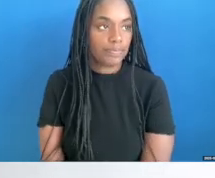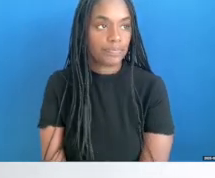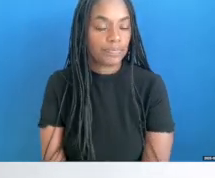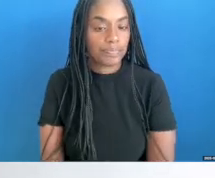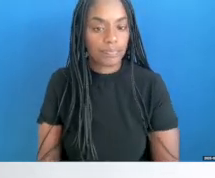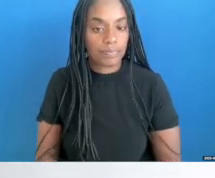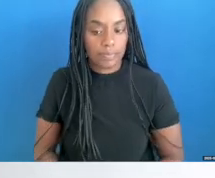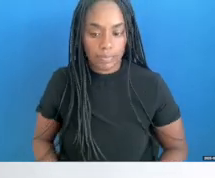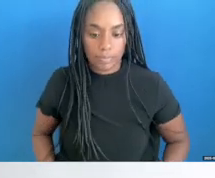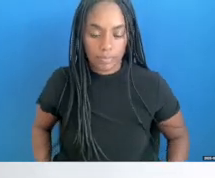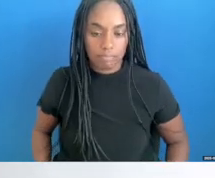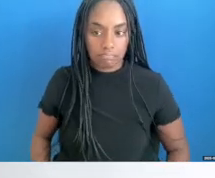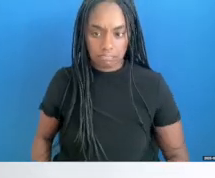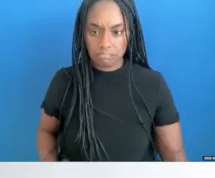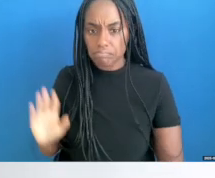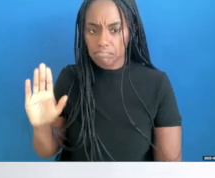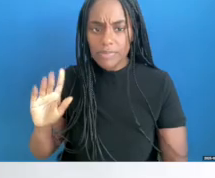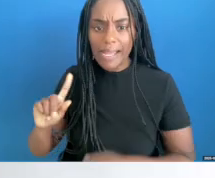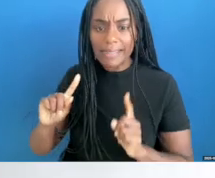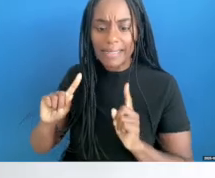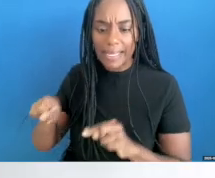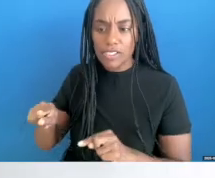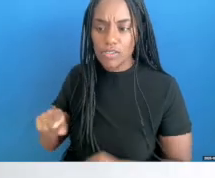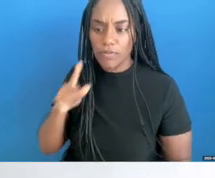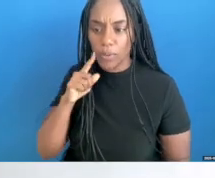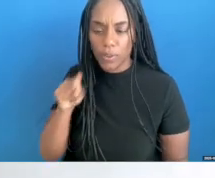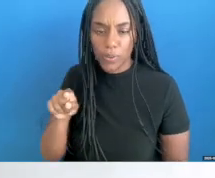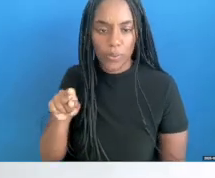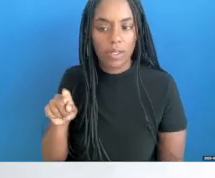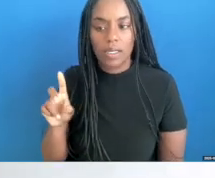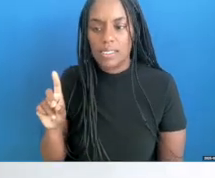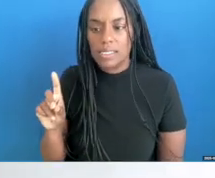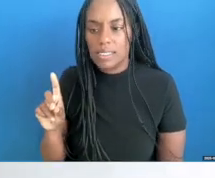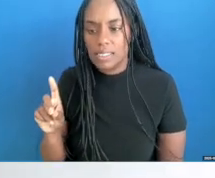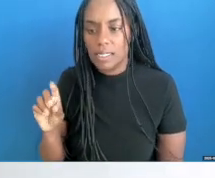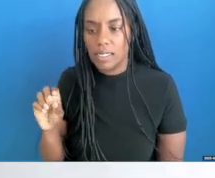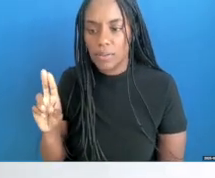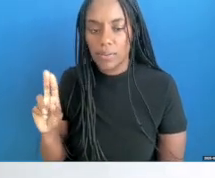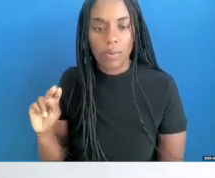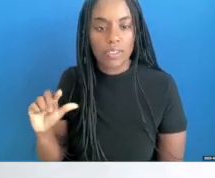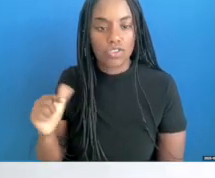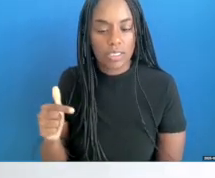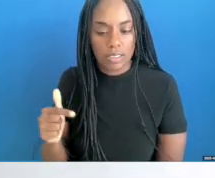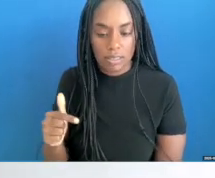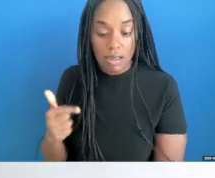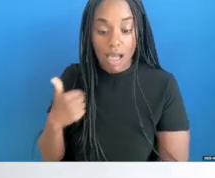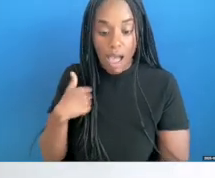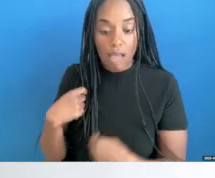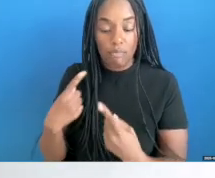Yeah, thanks for that question. So what I'll start with is that I've been coordinating with